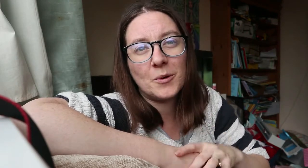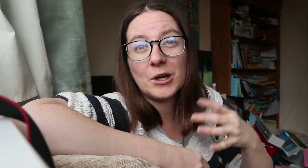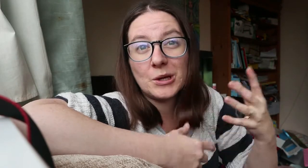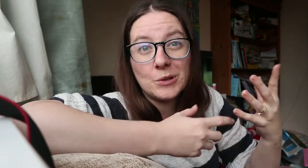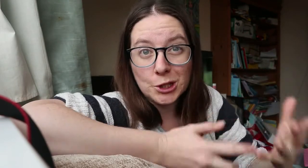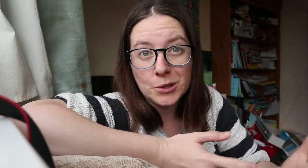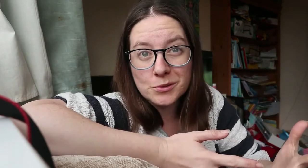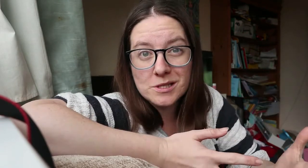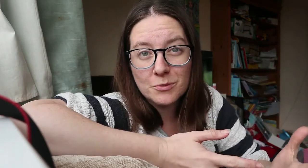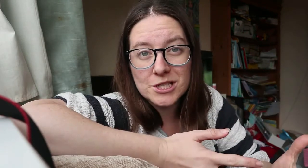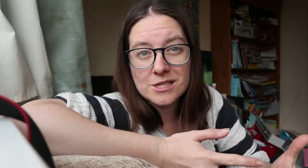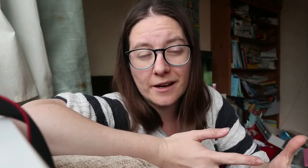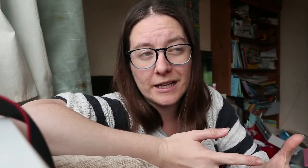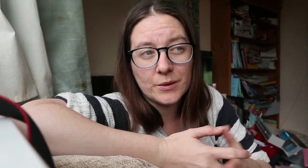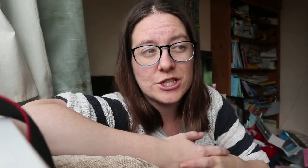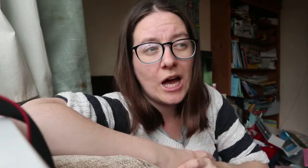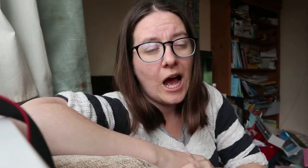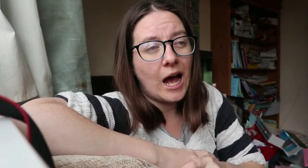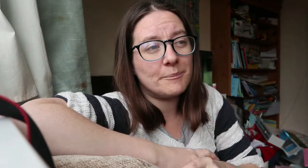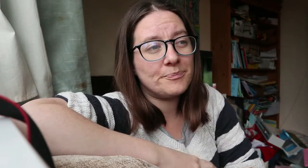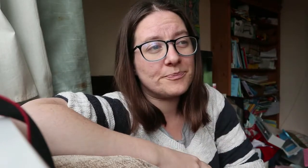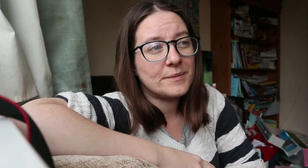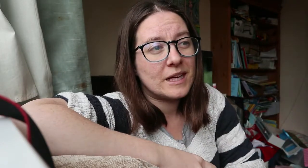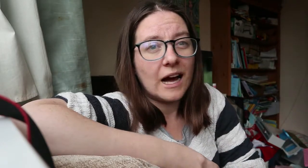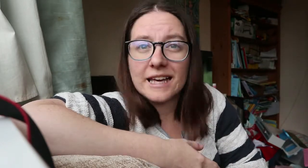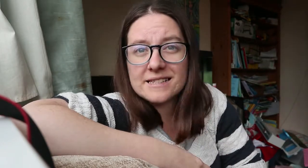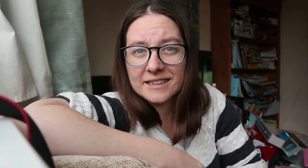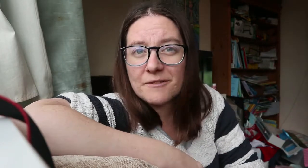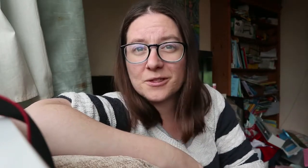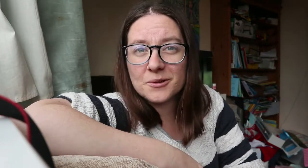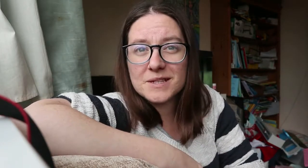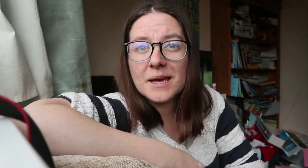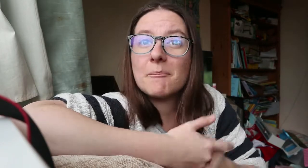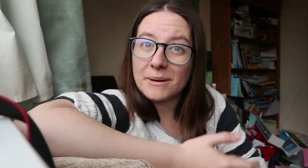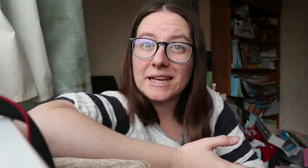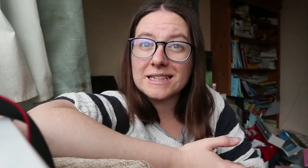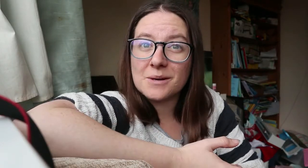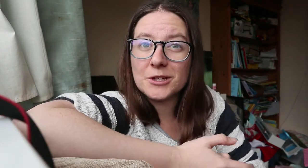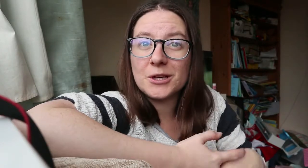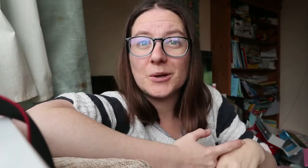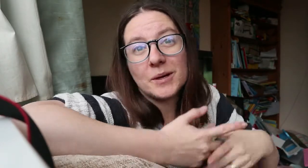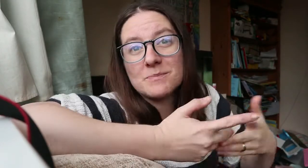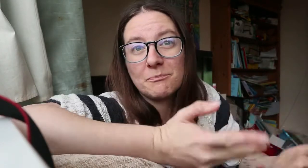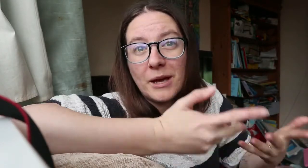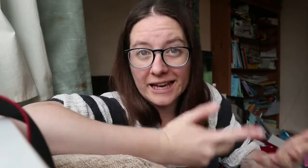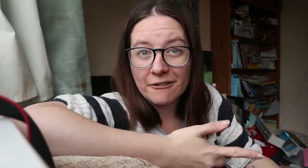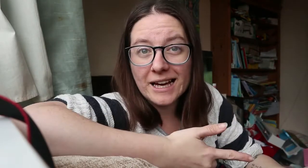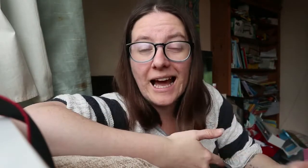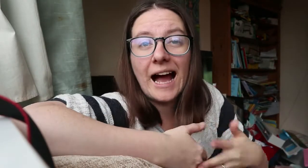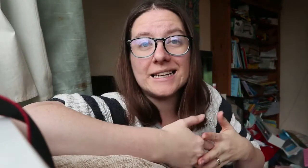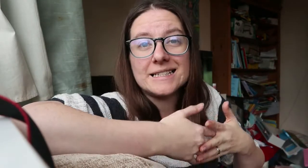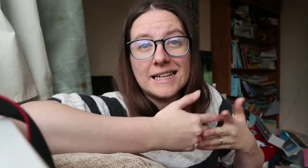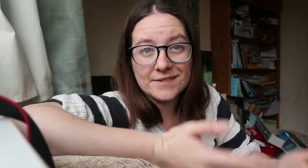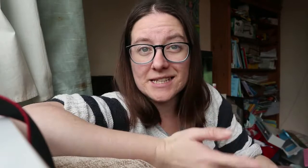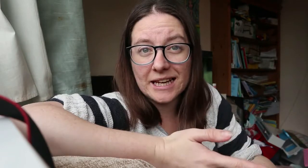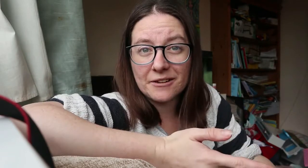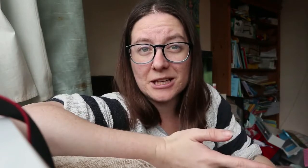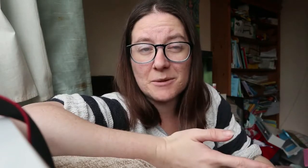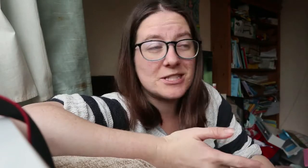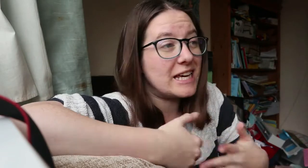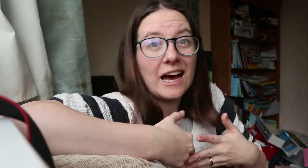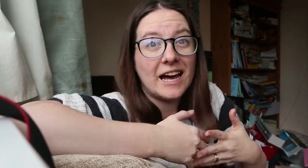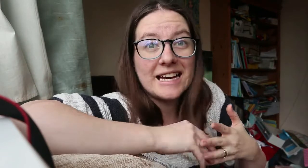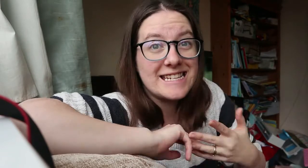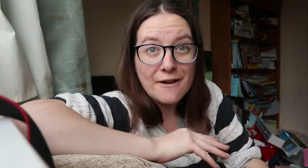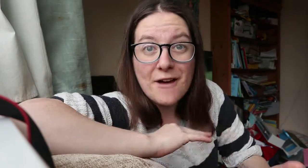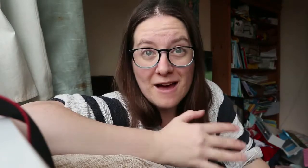of people who used British Sign Language. Um, I guess I'd never thought of it. Being someone who is hearing and lives in the hearing